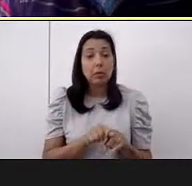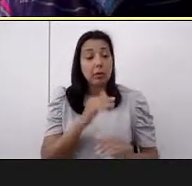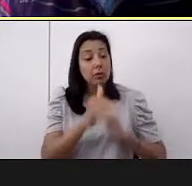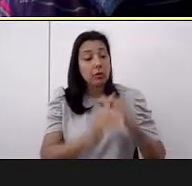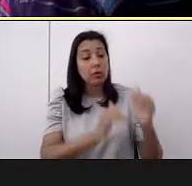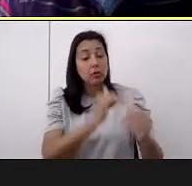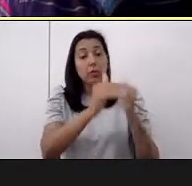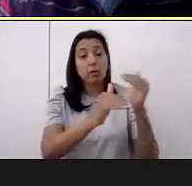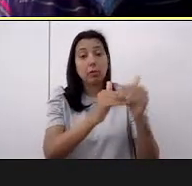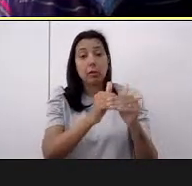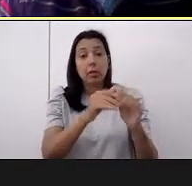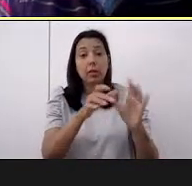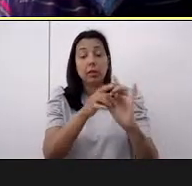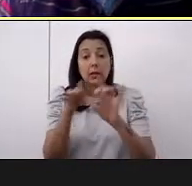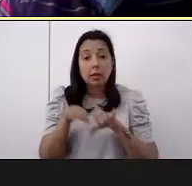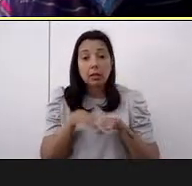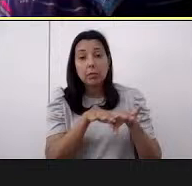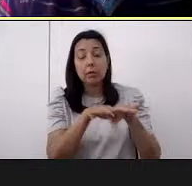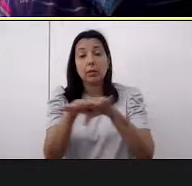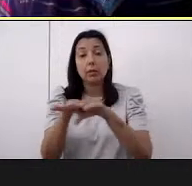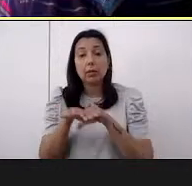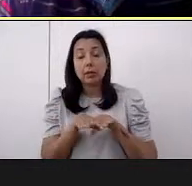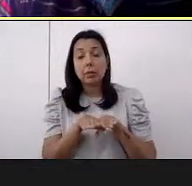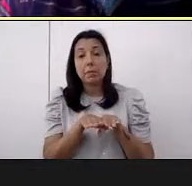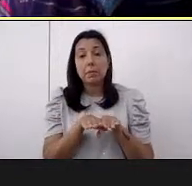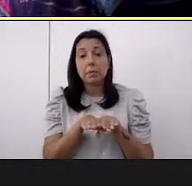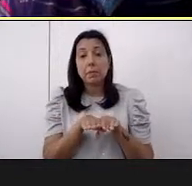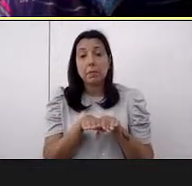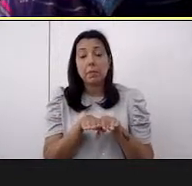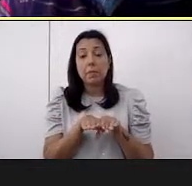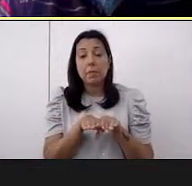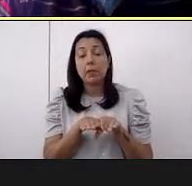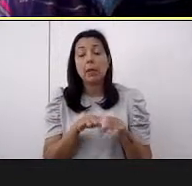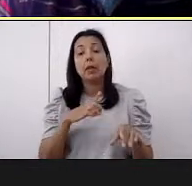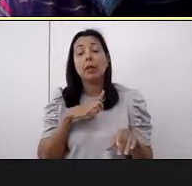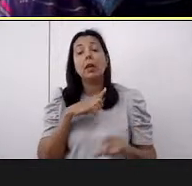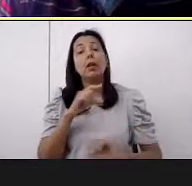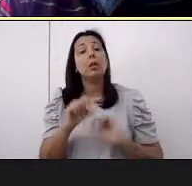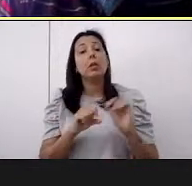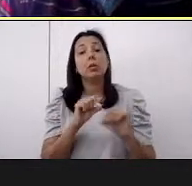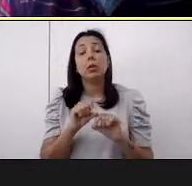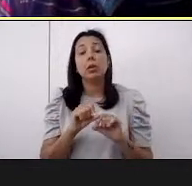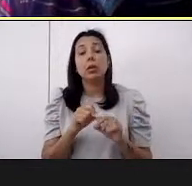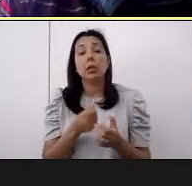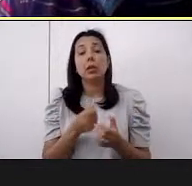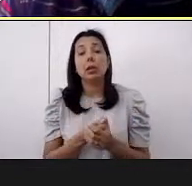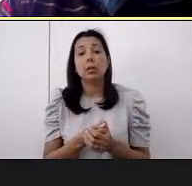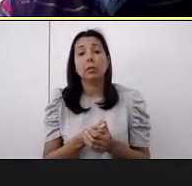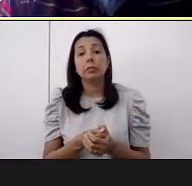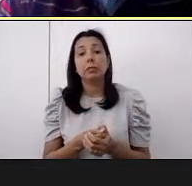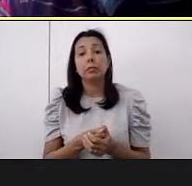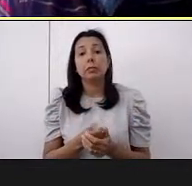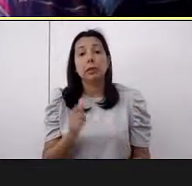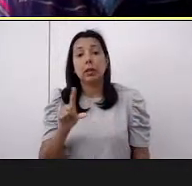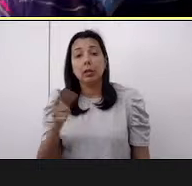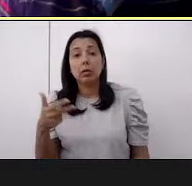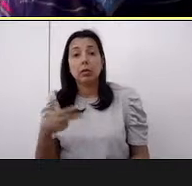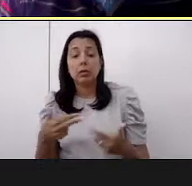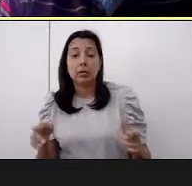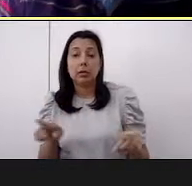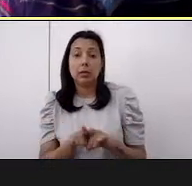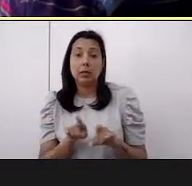democratization leads to a growing preference for legal mechanisms based on